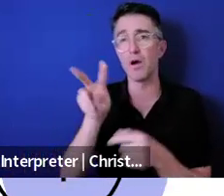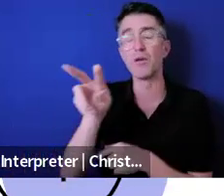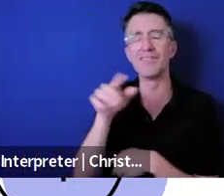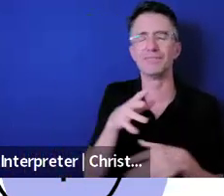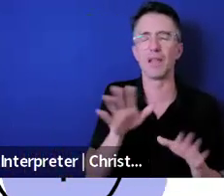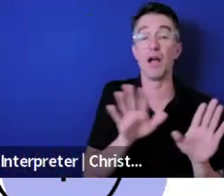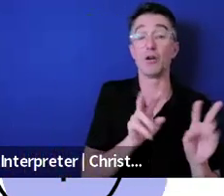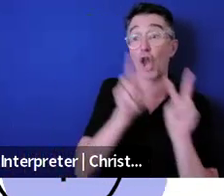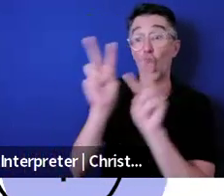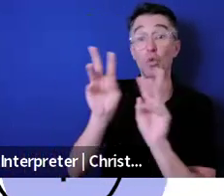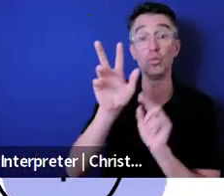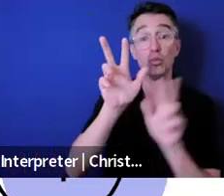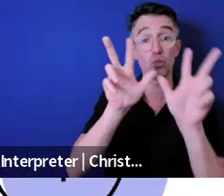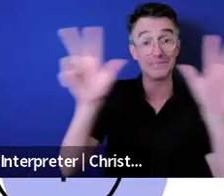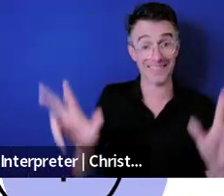to the recording.